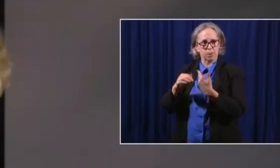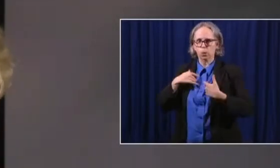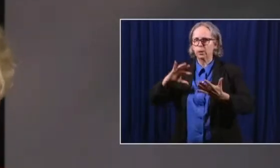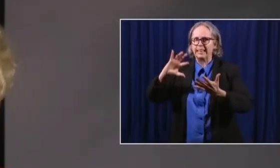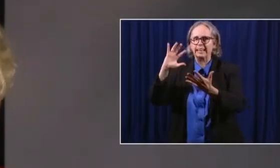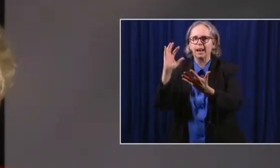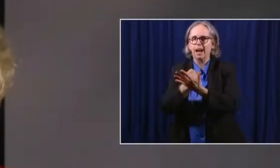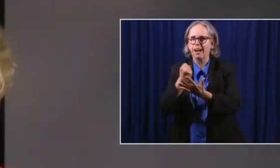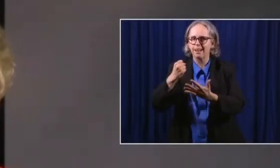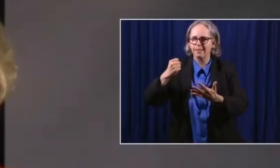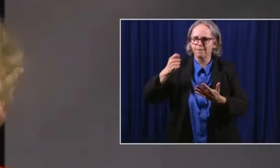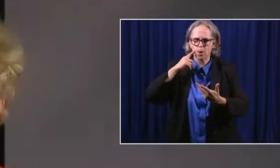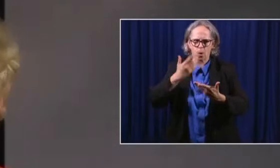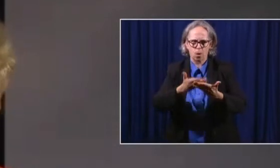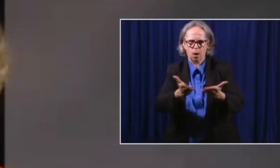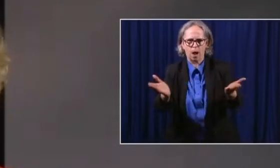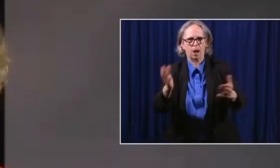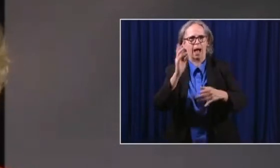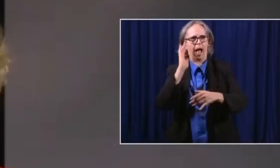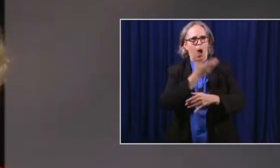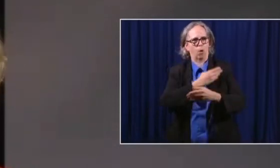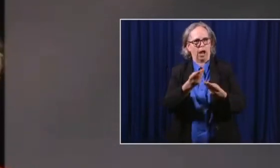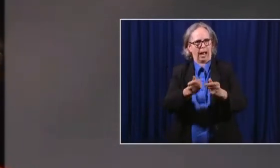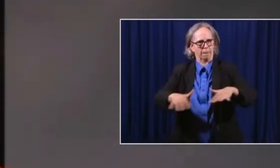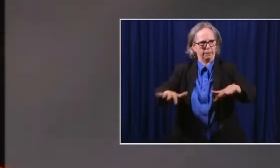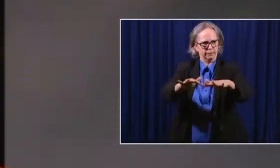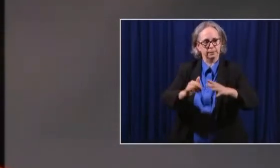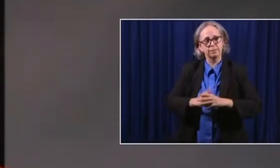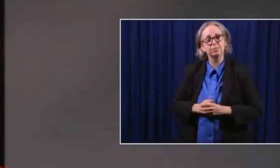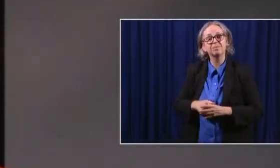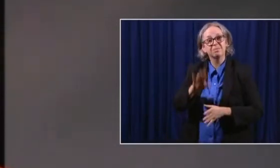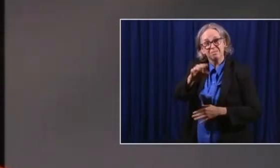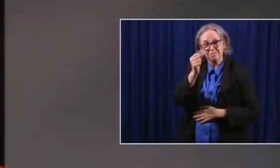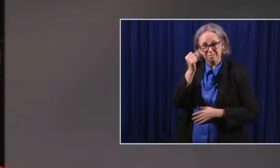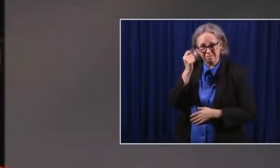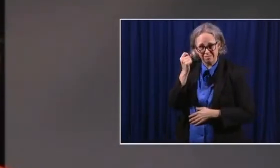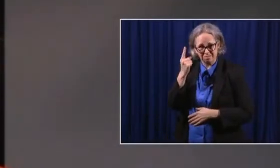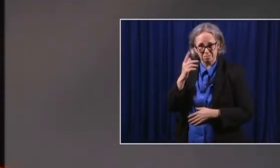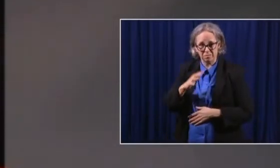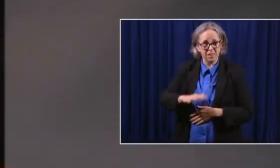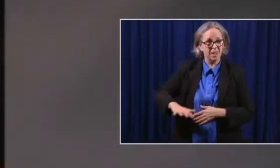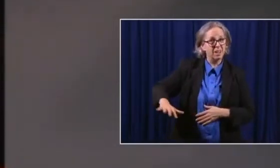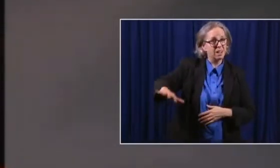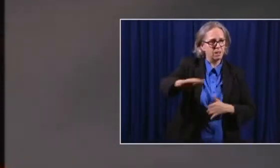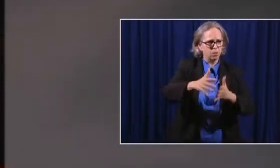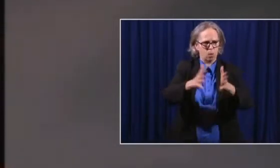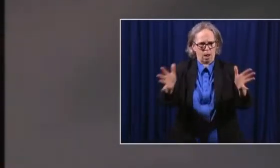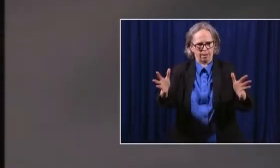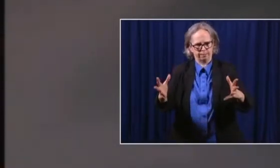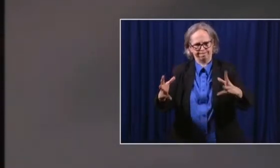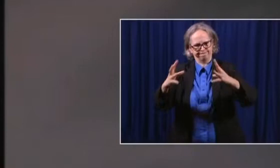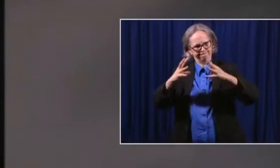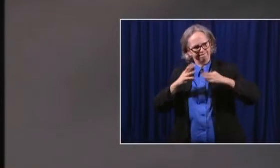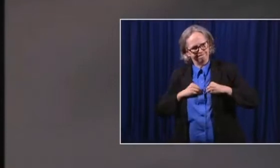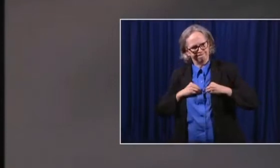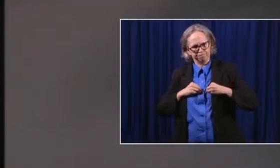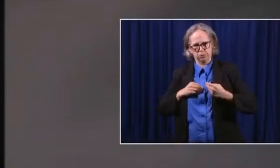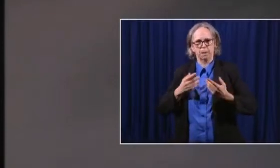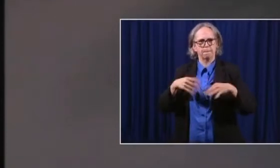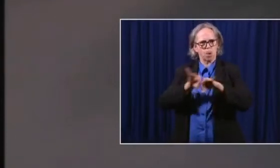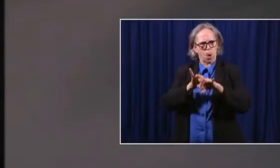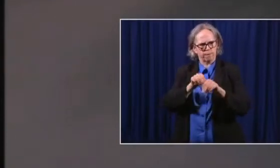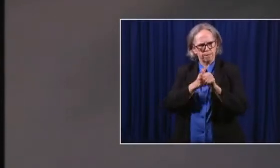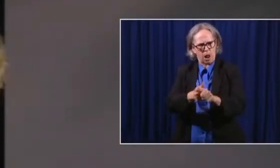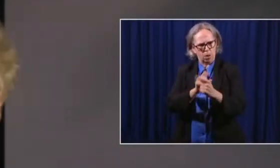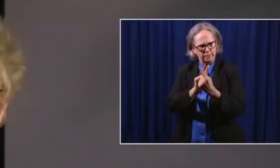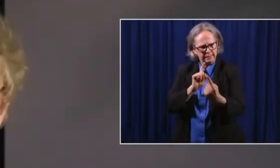our community. We've had a campus-wide adoption of physical distancing, disinfecting of hands and